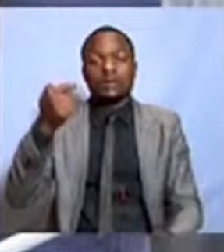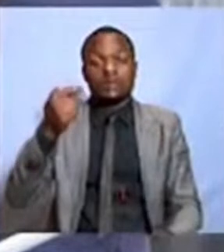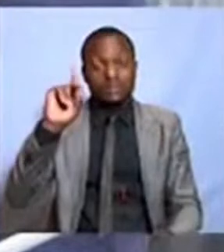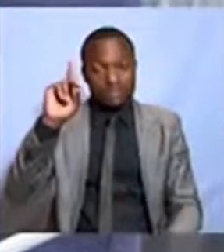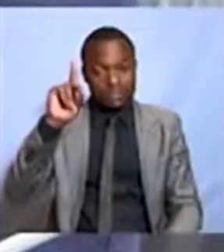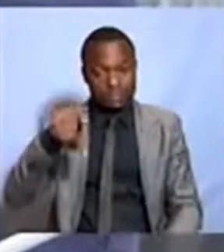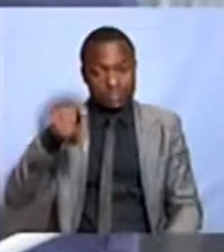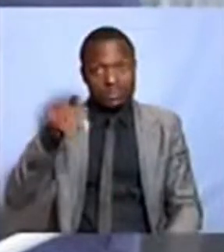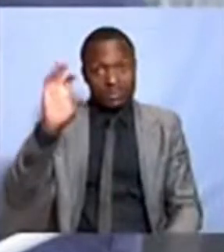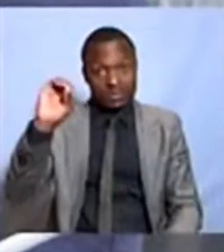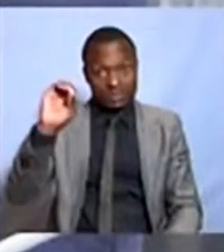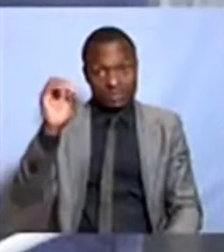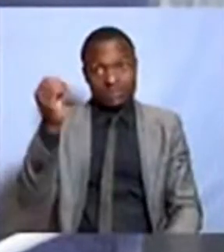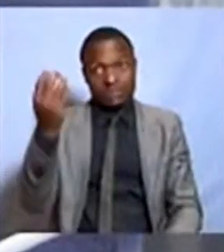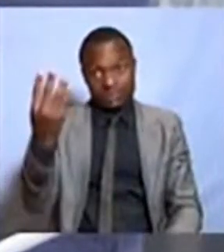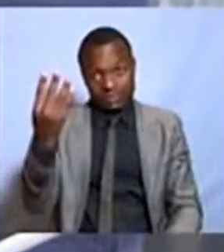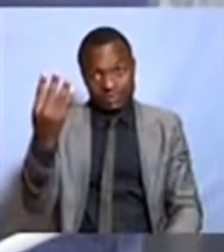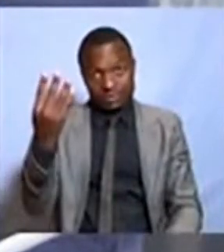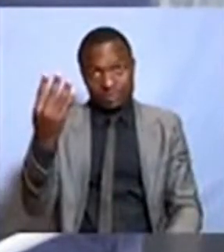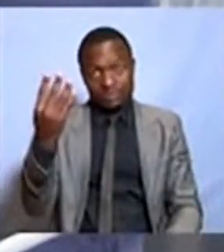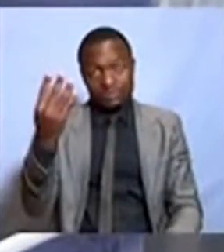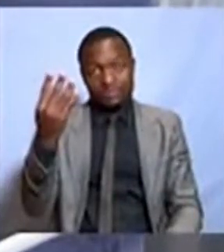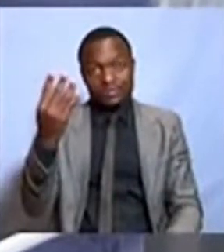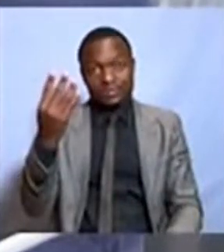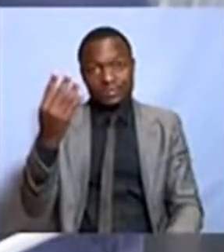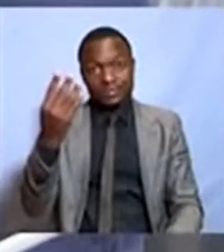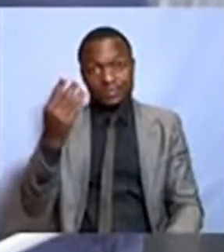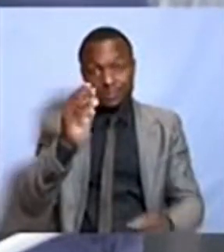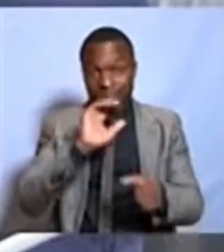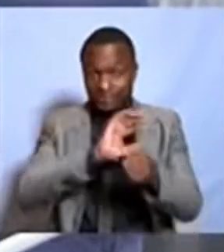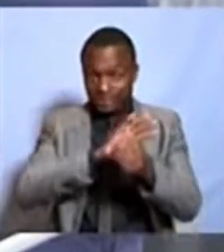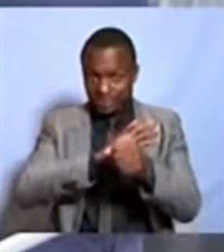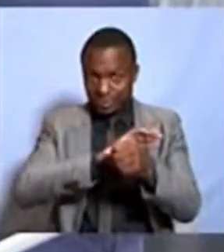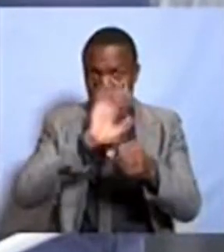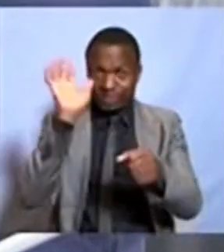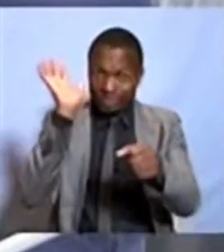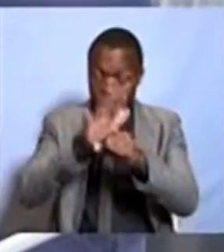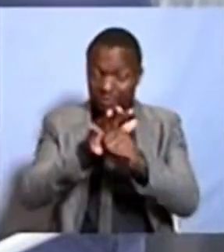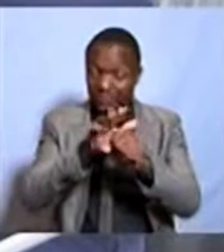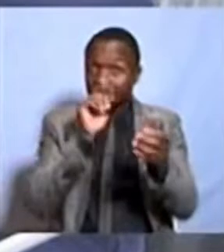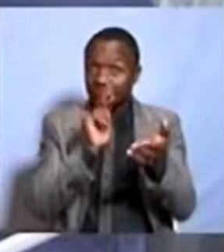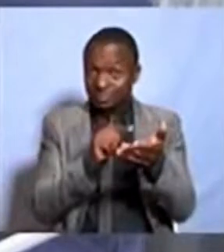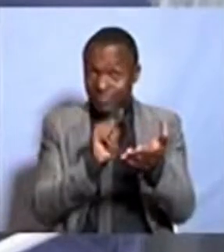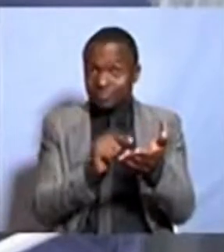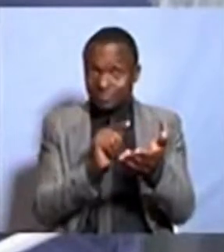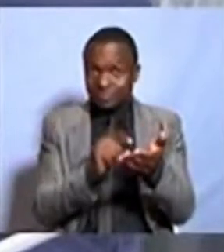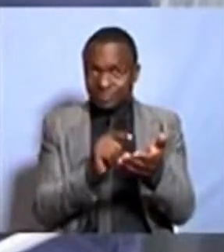my colleague had mentioned. The impacts of social protection and health from the effects of climate change,